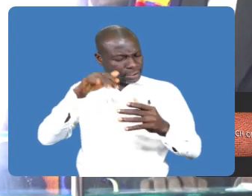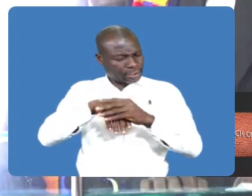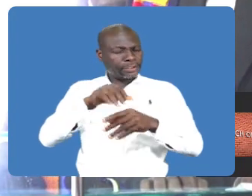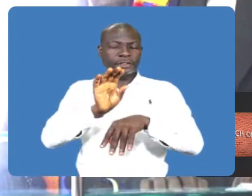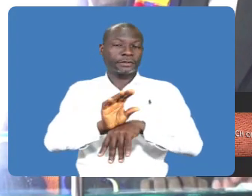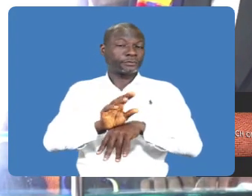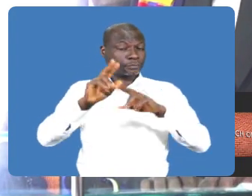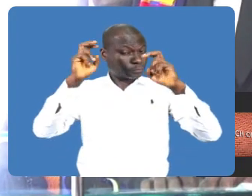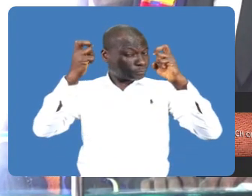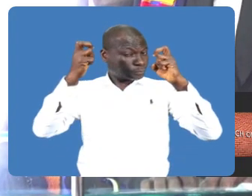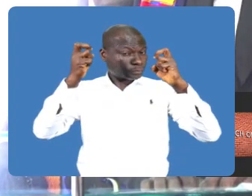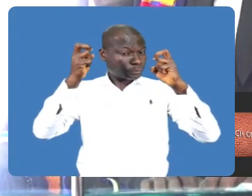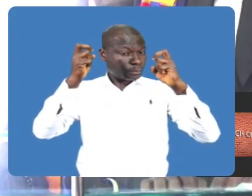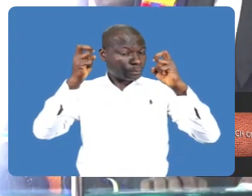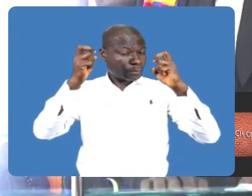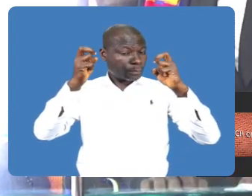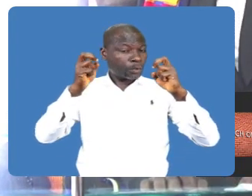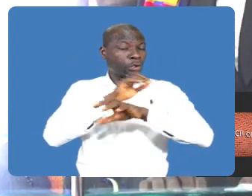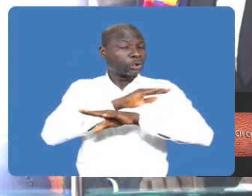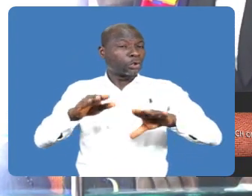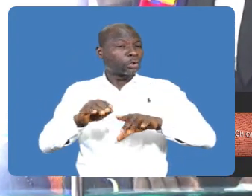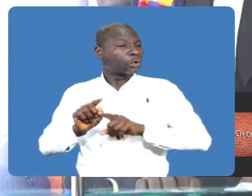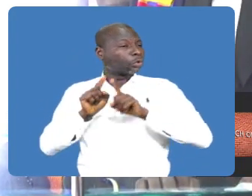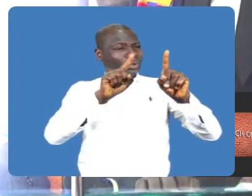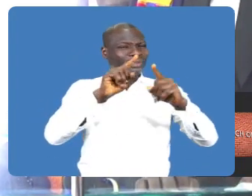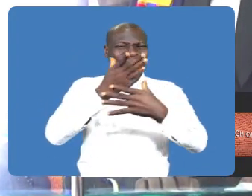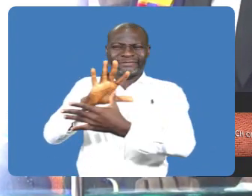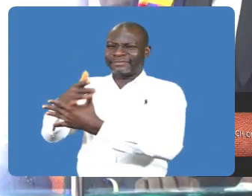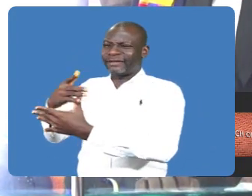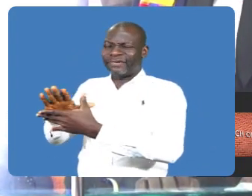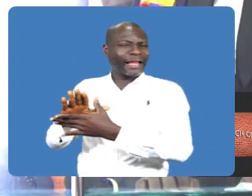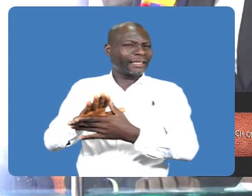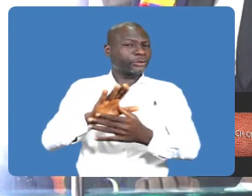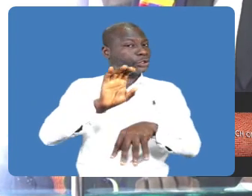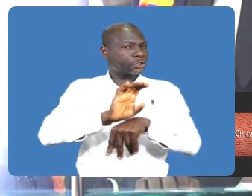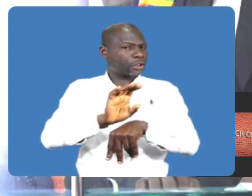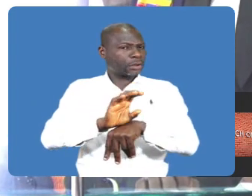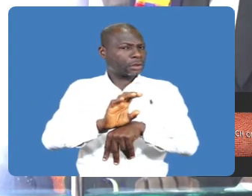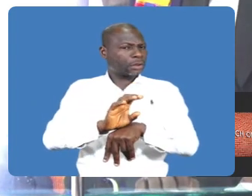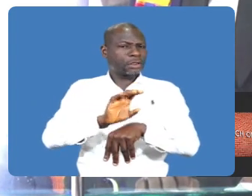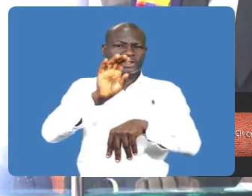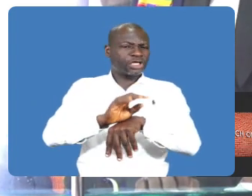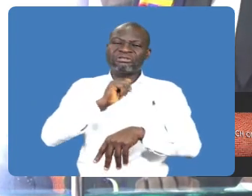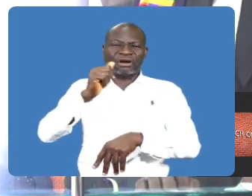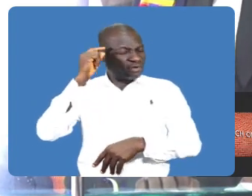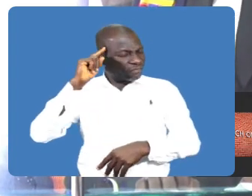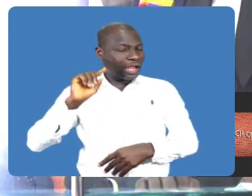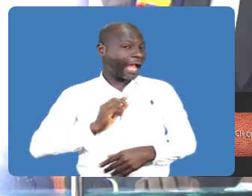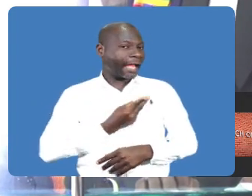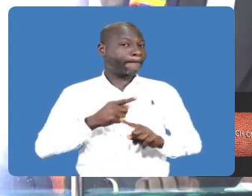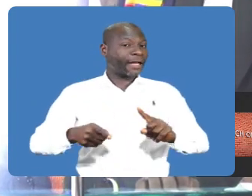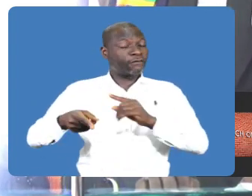the church. Quote, do not go and split the congregations because the congregations are not for